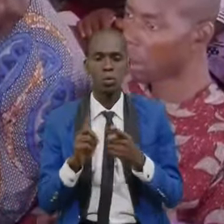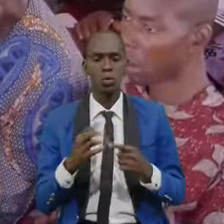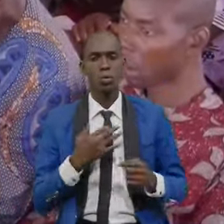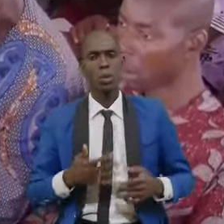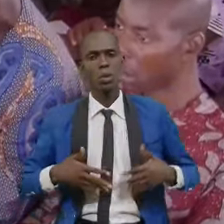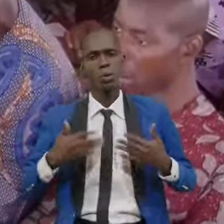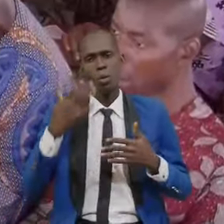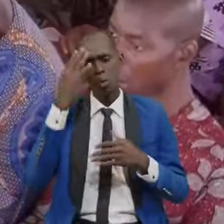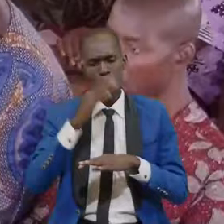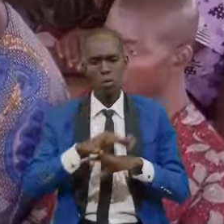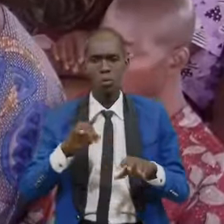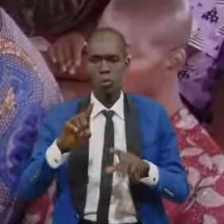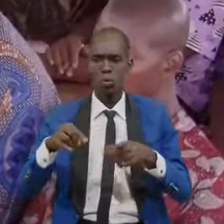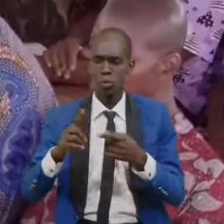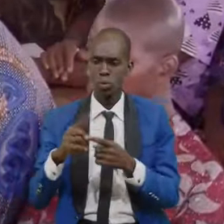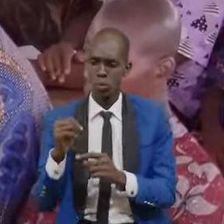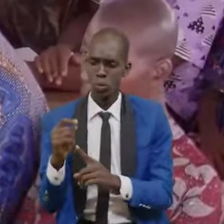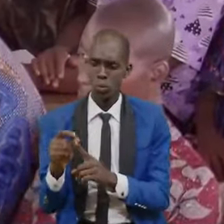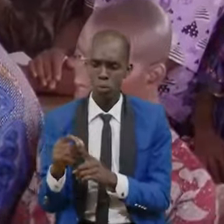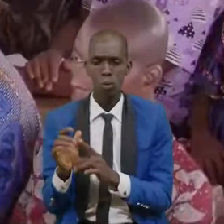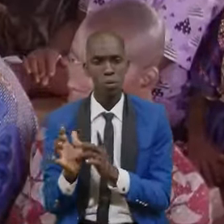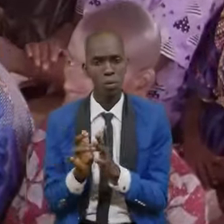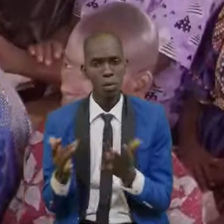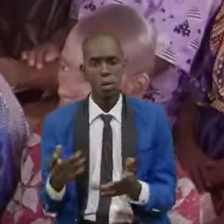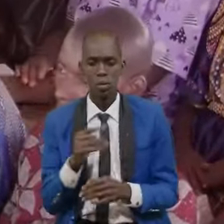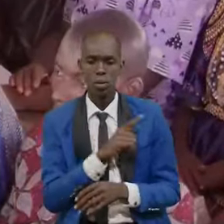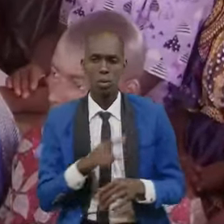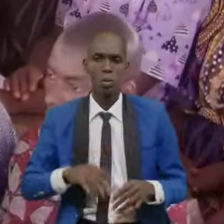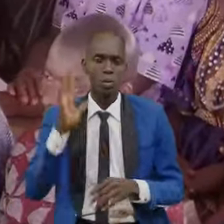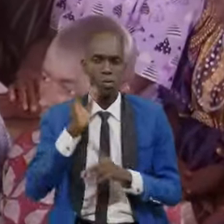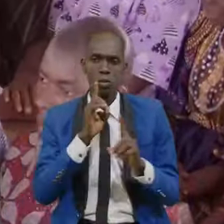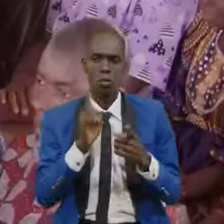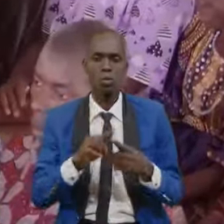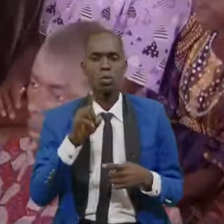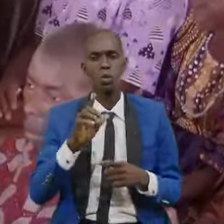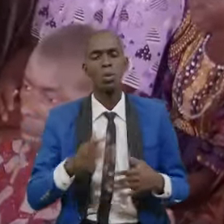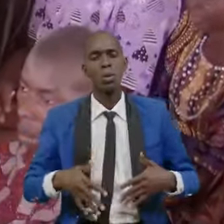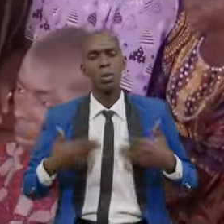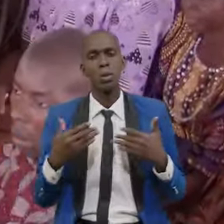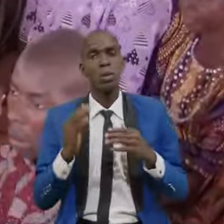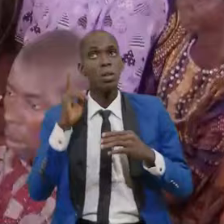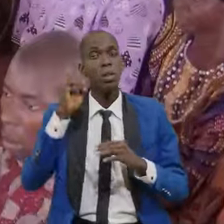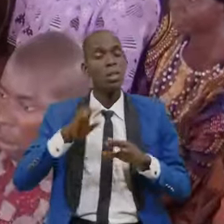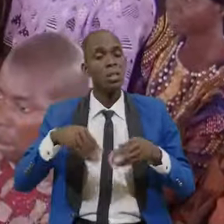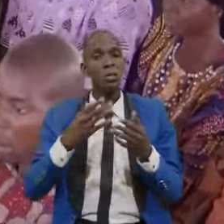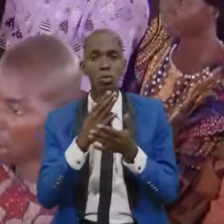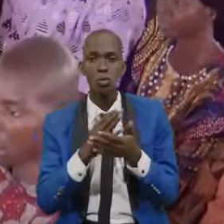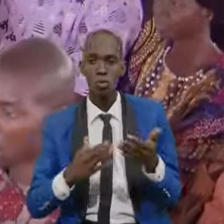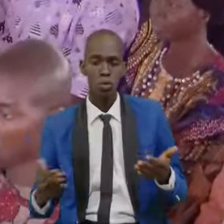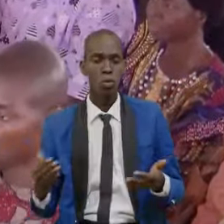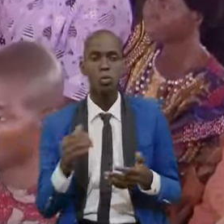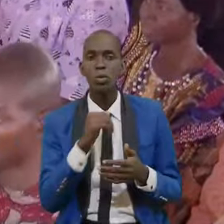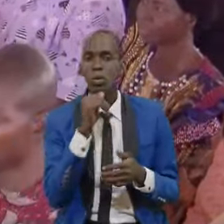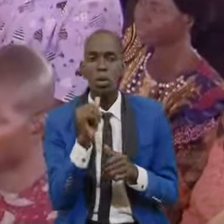the word and the Lord will speak to your life. He gave some, not everybody, prophets